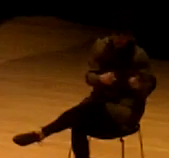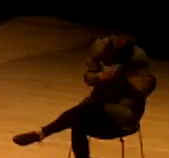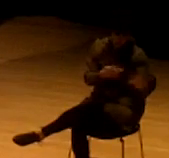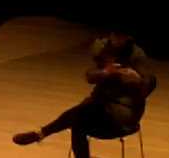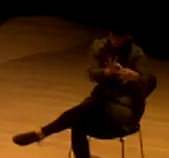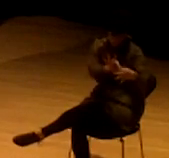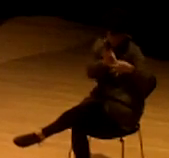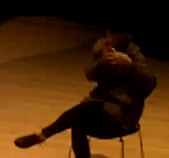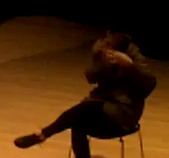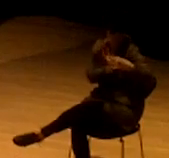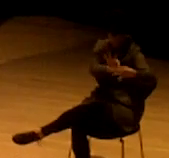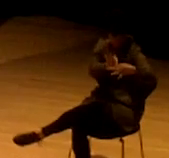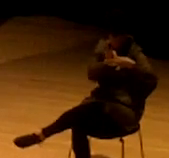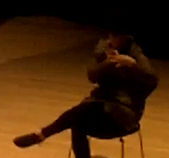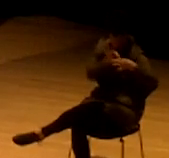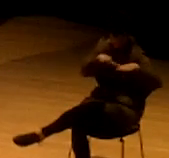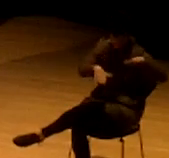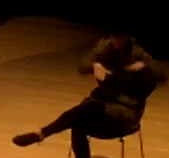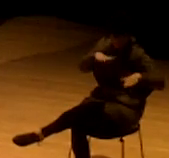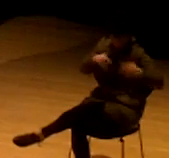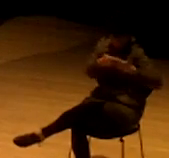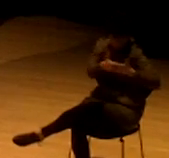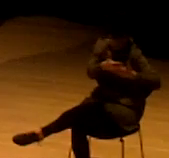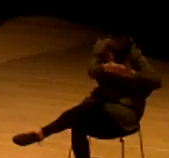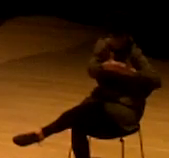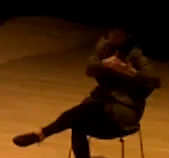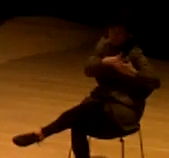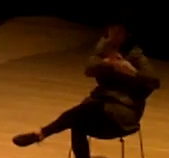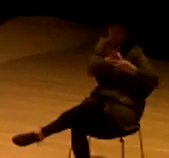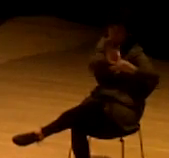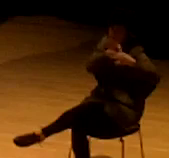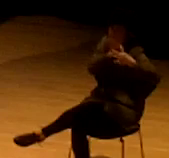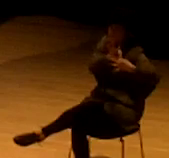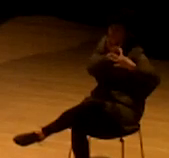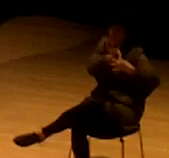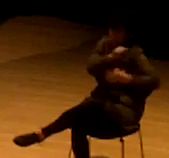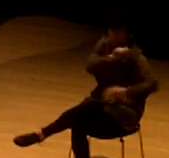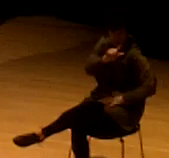The proximity issues, balance. Mm-hmm. All that stuff. It was just